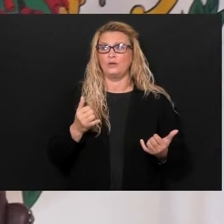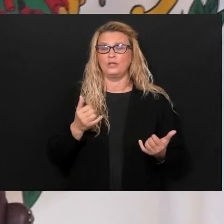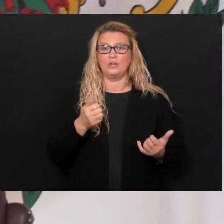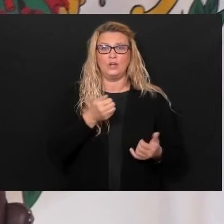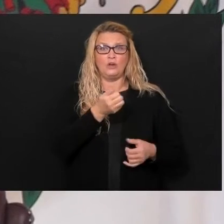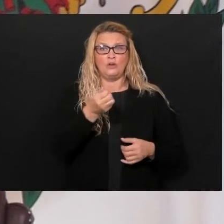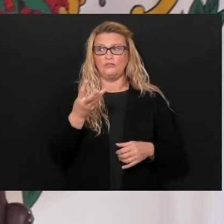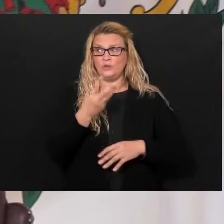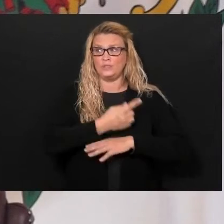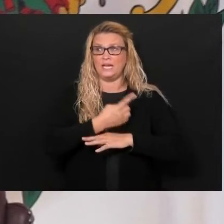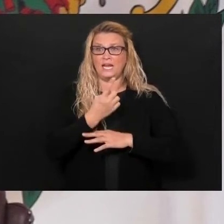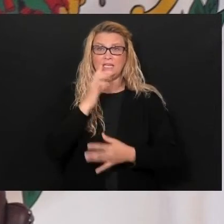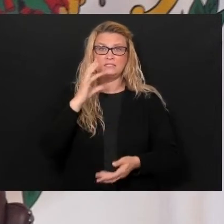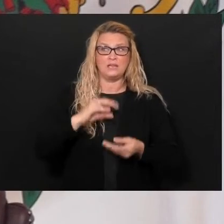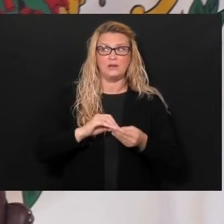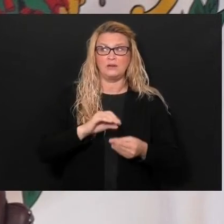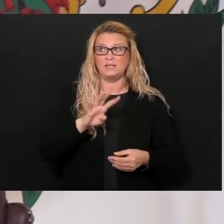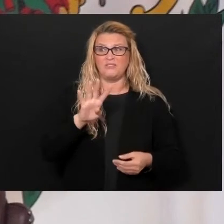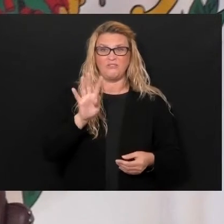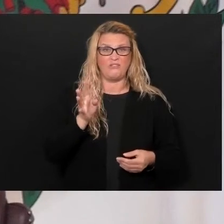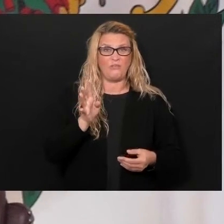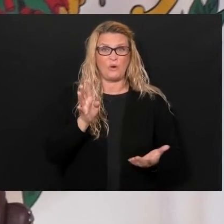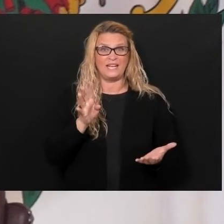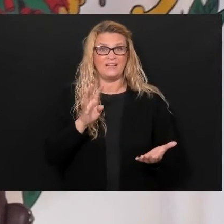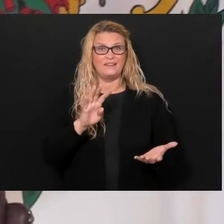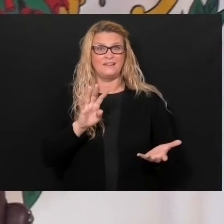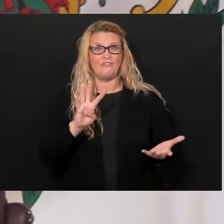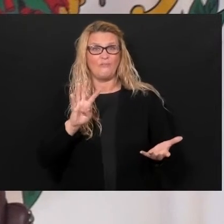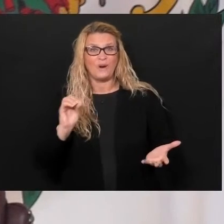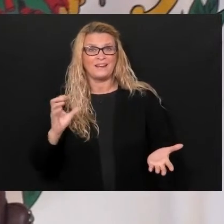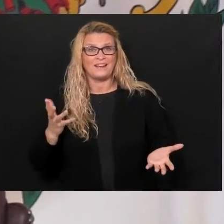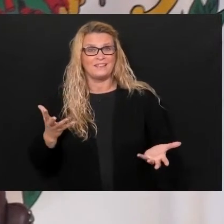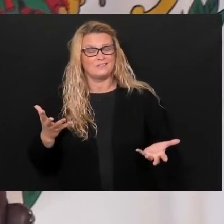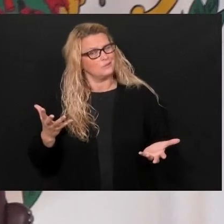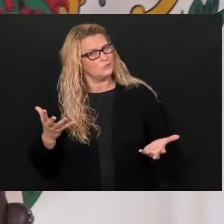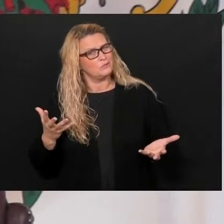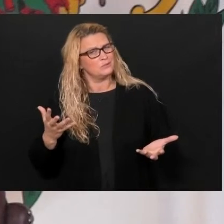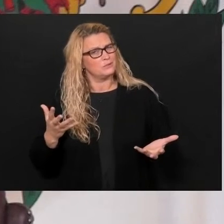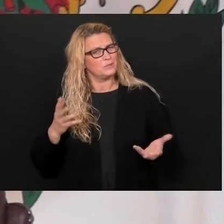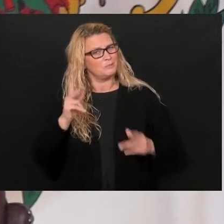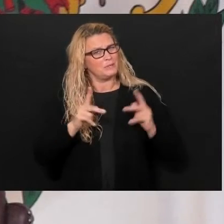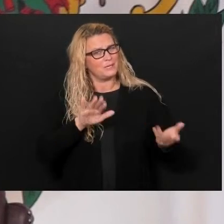couple extra days on a holiday and everything, so it's 40, and